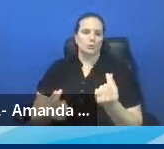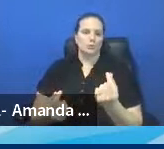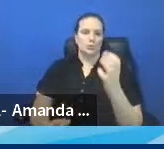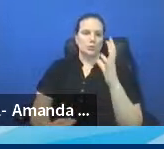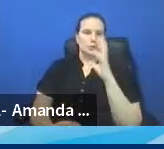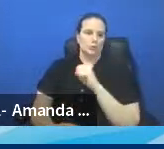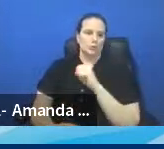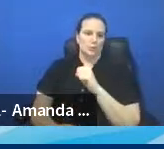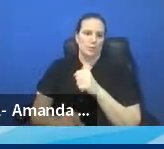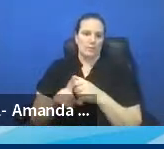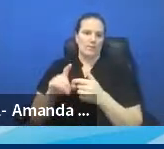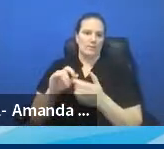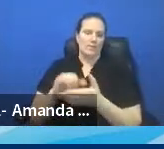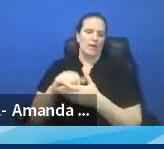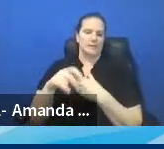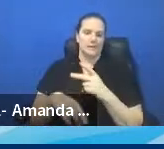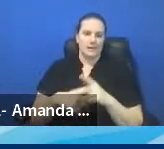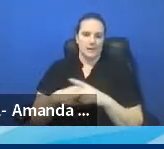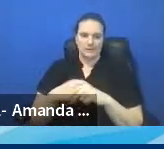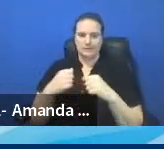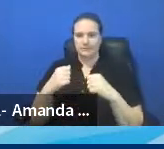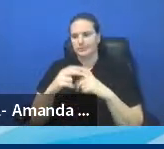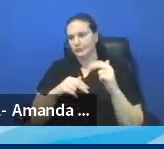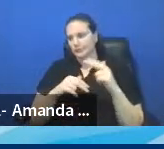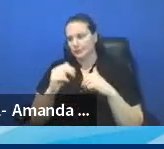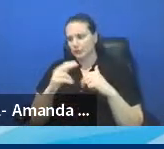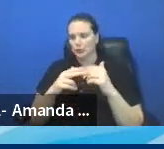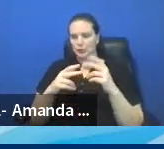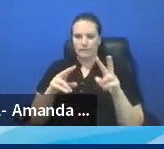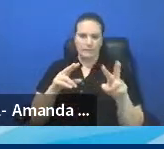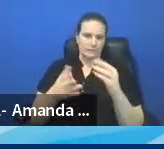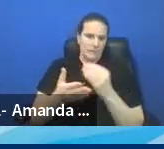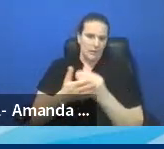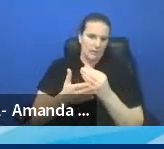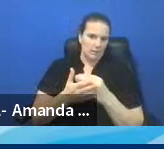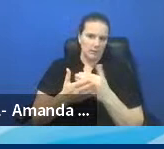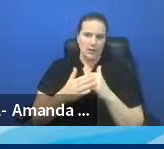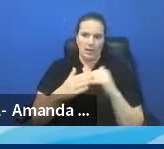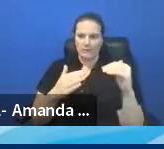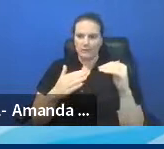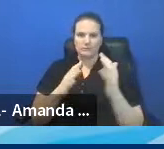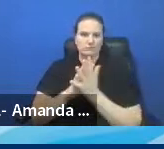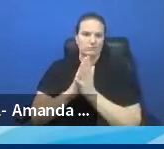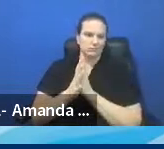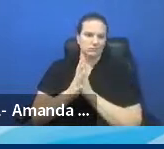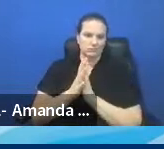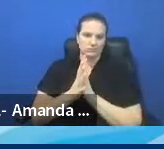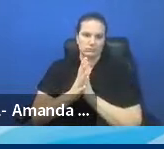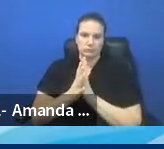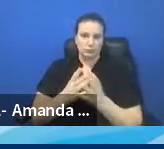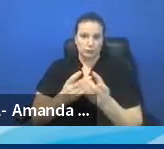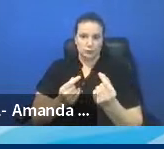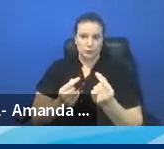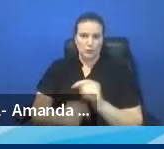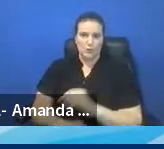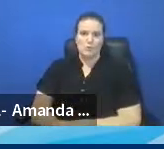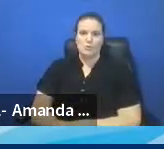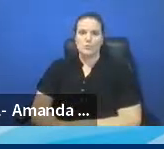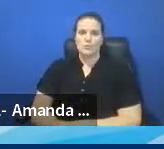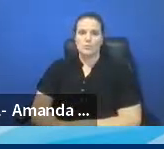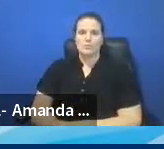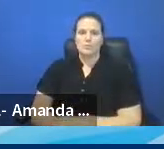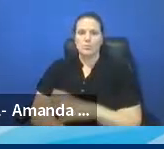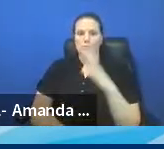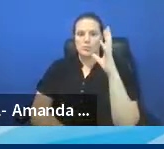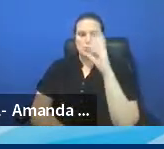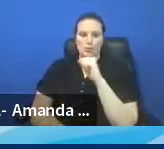based on the type of facility that we are and what we're looking to fund and what the level of congestion is, we are assuming that the